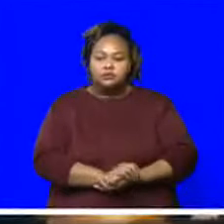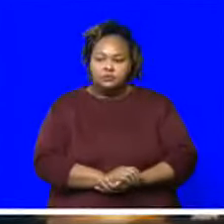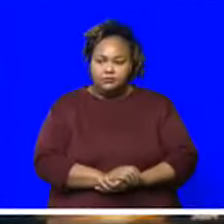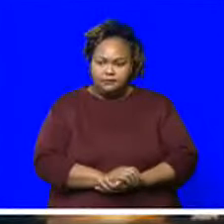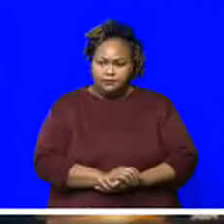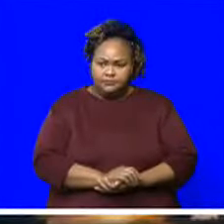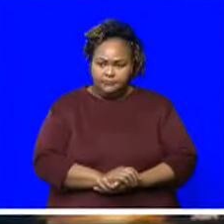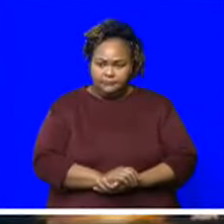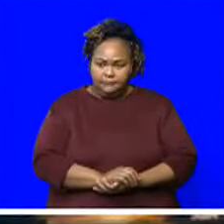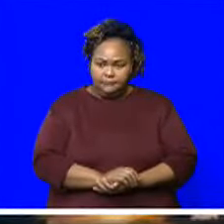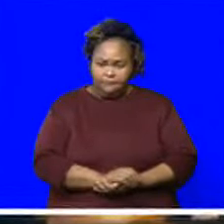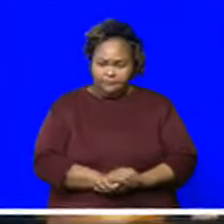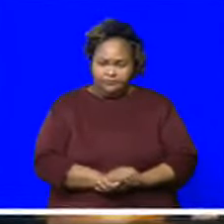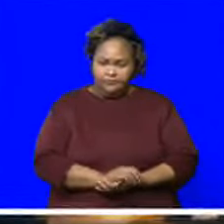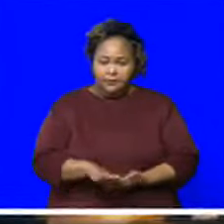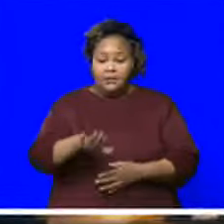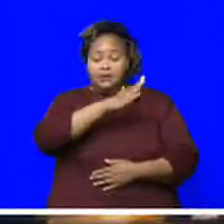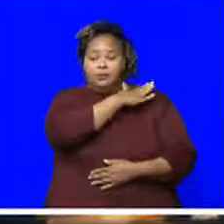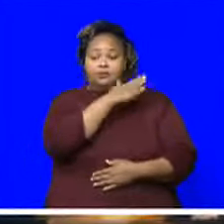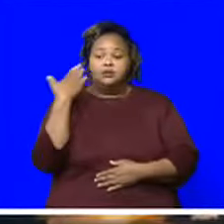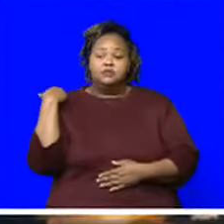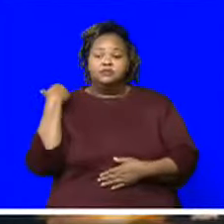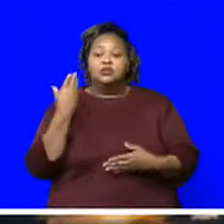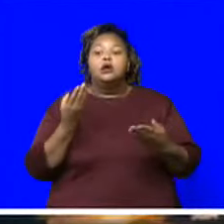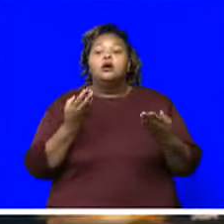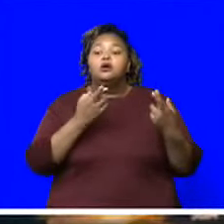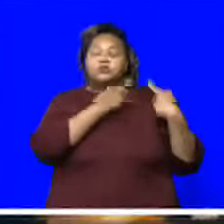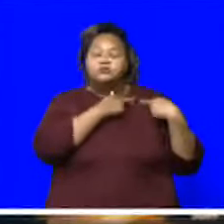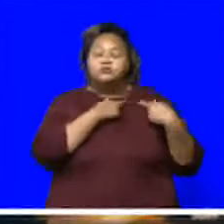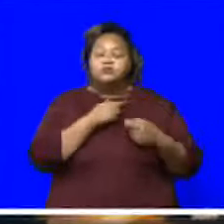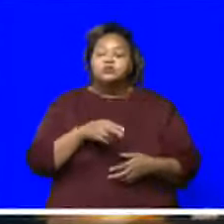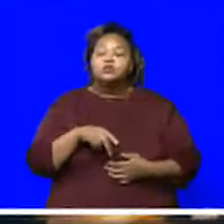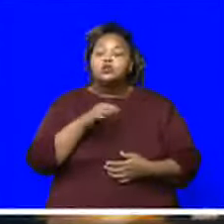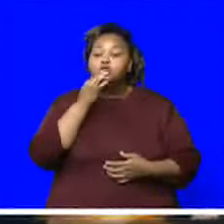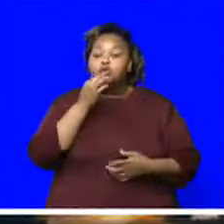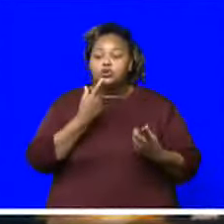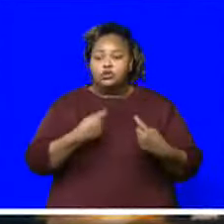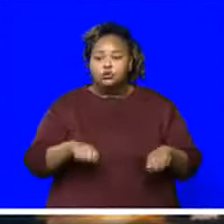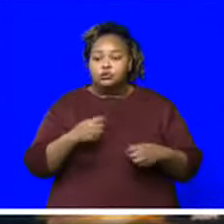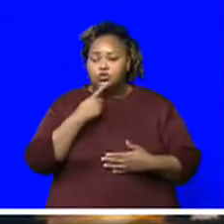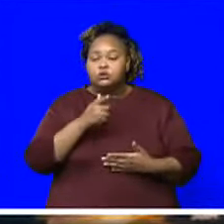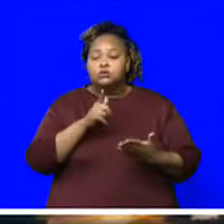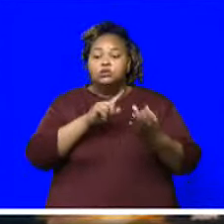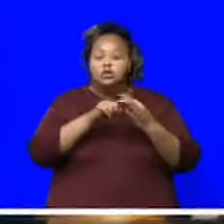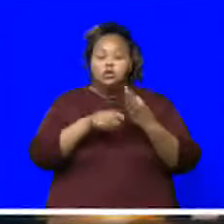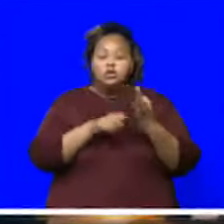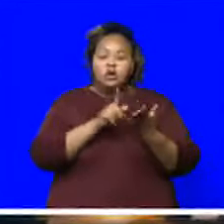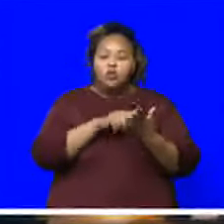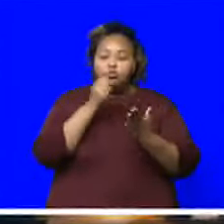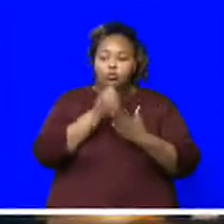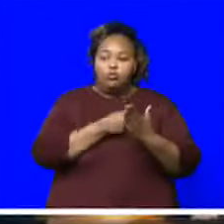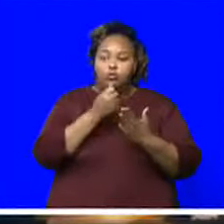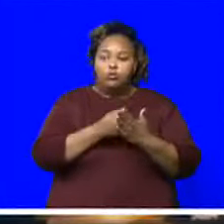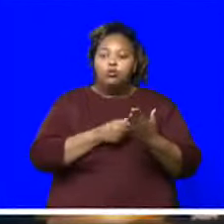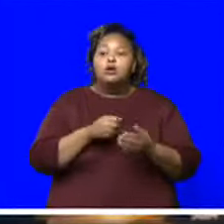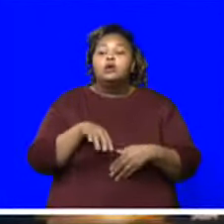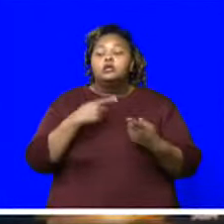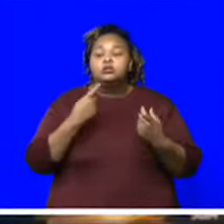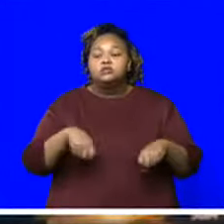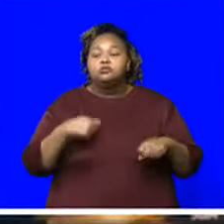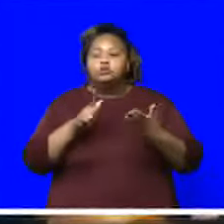The Minister of Sports, Culture and Youth Affairs, Harris Bulunga, says there are 3 pending bills, which are the National Sports Bill, National Arts